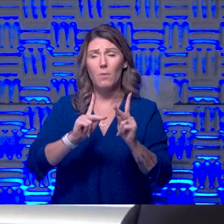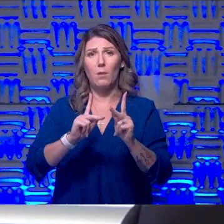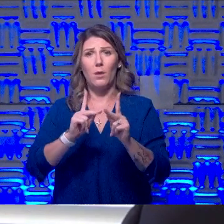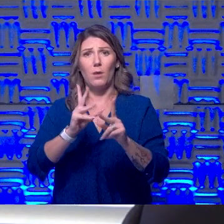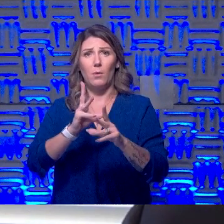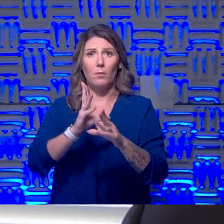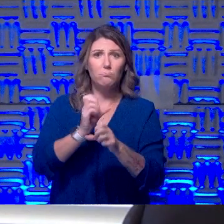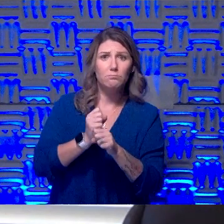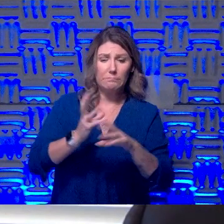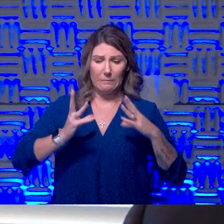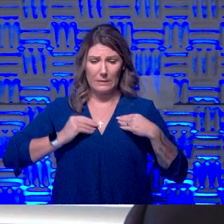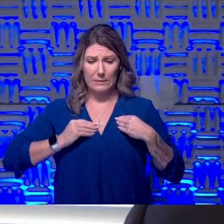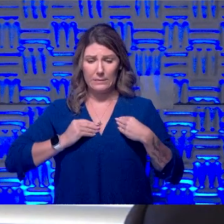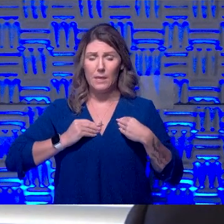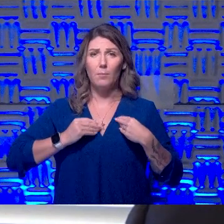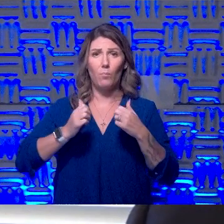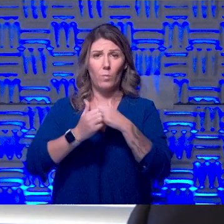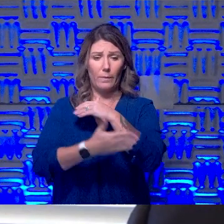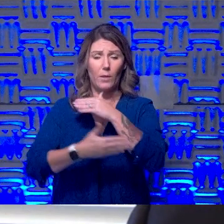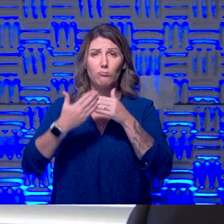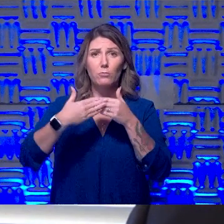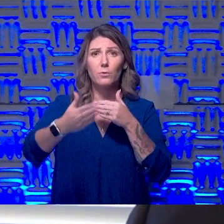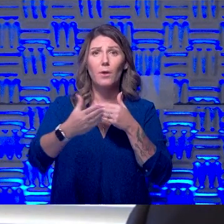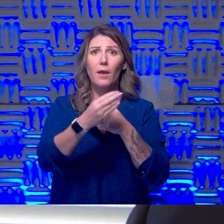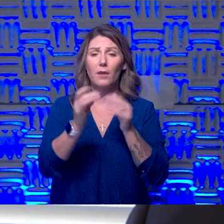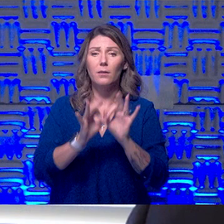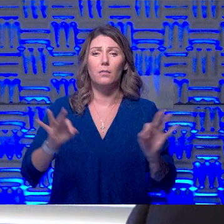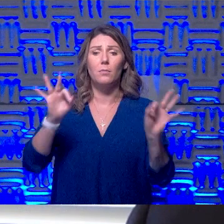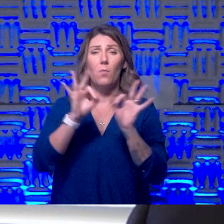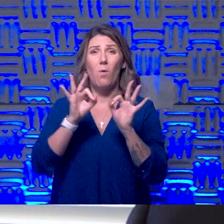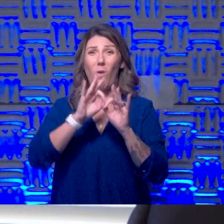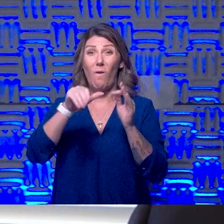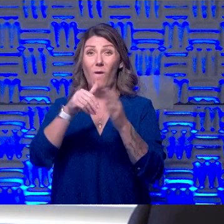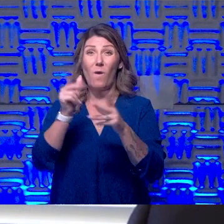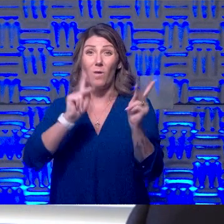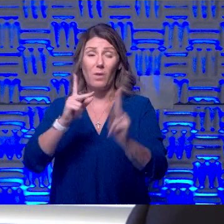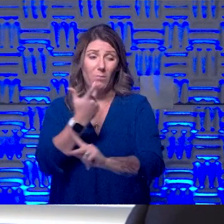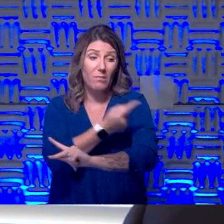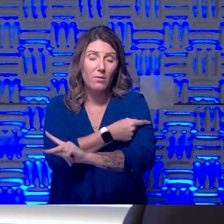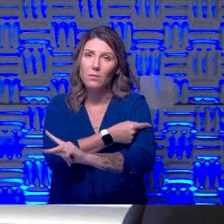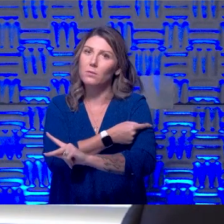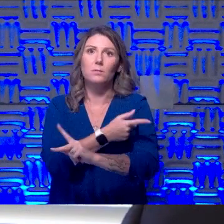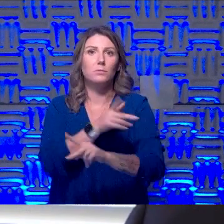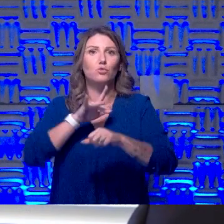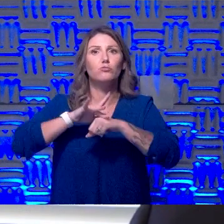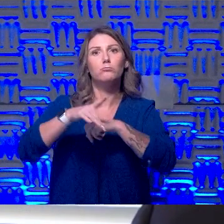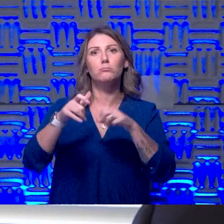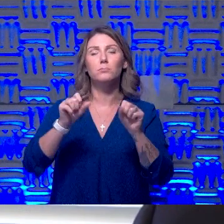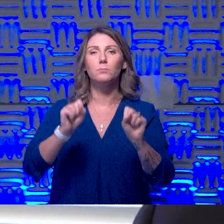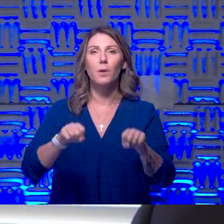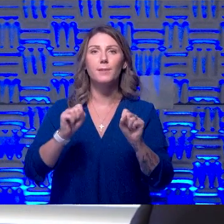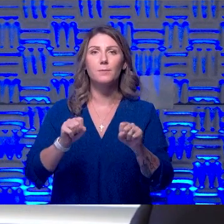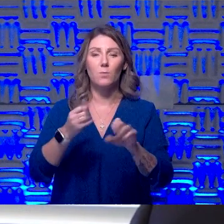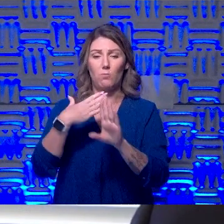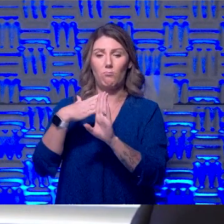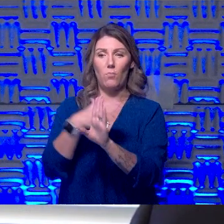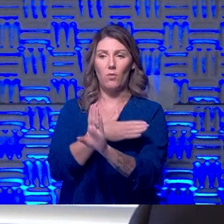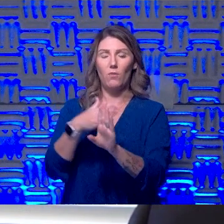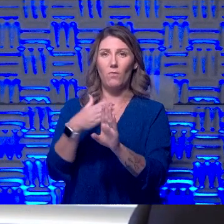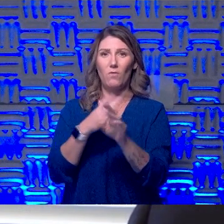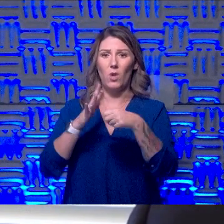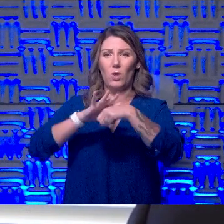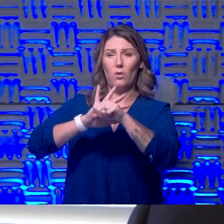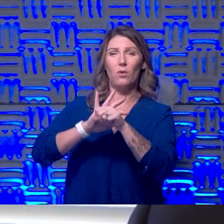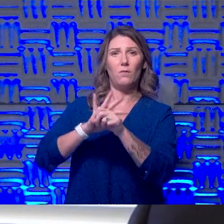move forward, but also the importance of getting all these people vaccinated as early as possible before we have maybe the